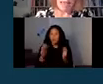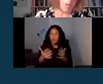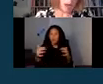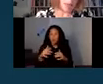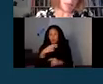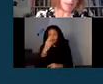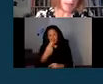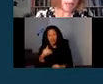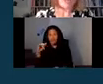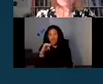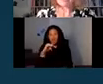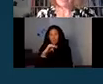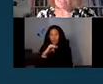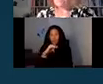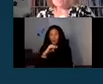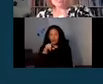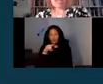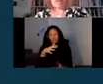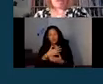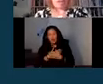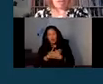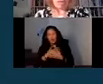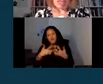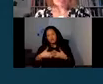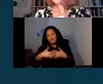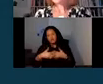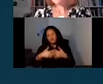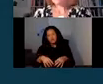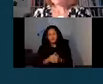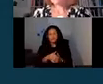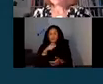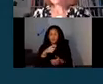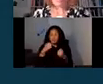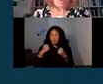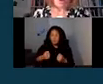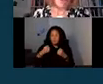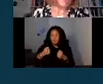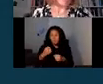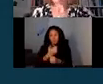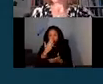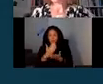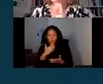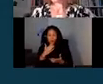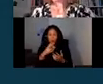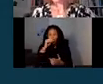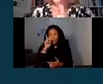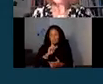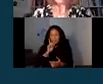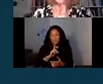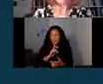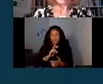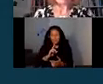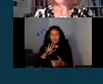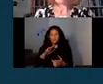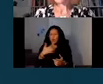designed aeroplanes, and she loved engineering. She was determined to make sure that younger women wouldn't face